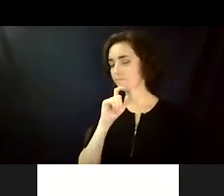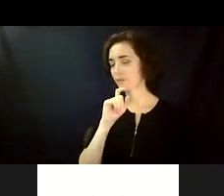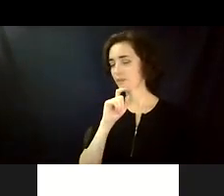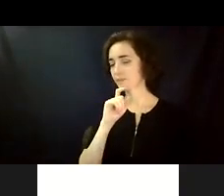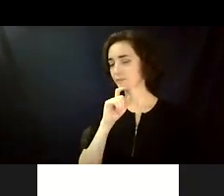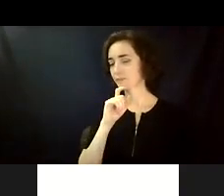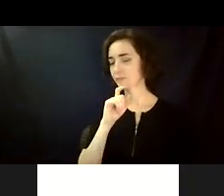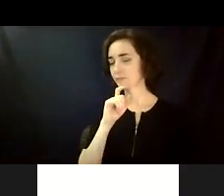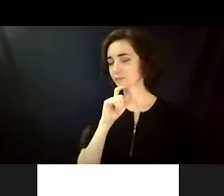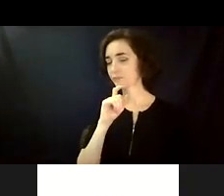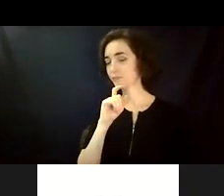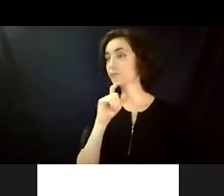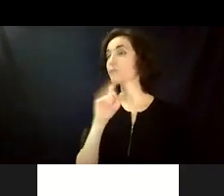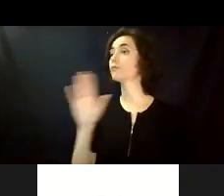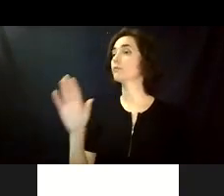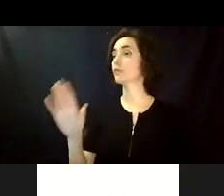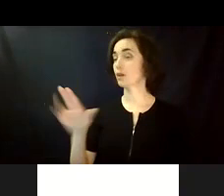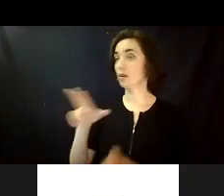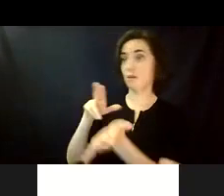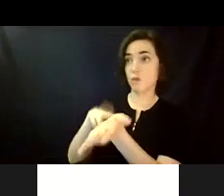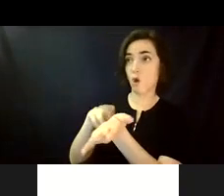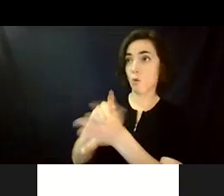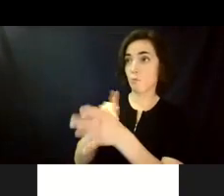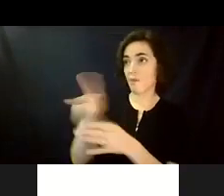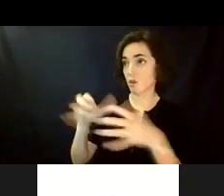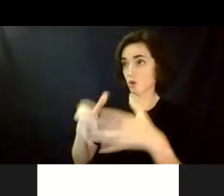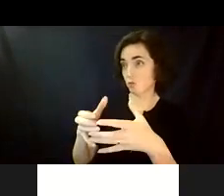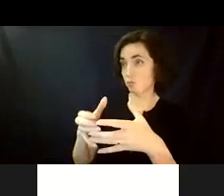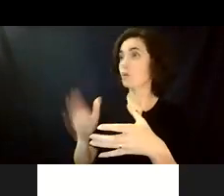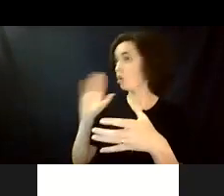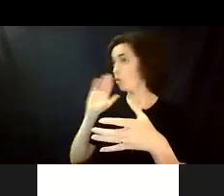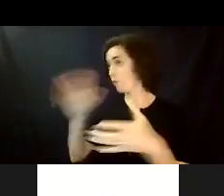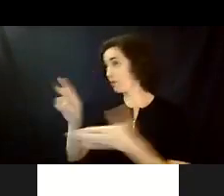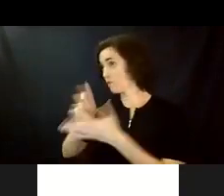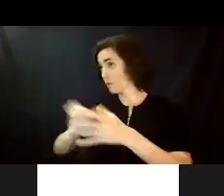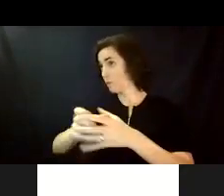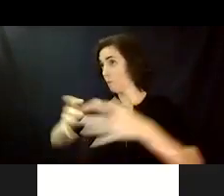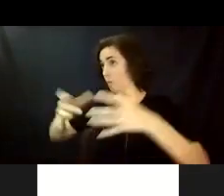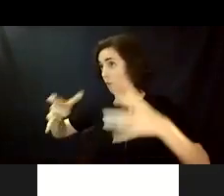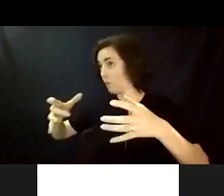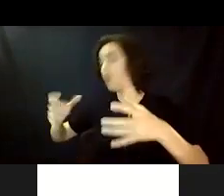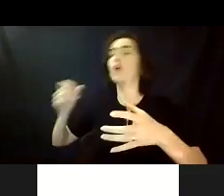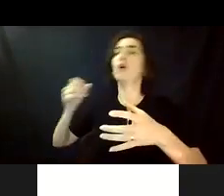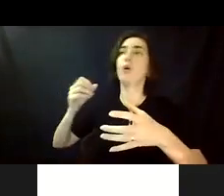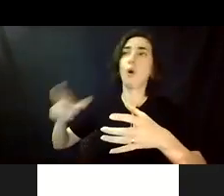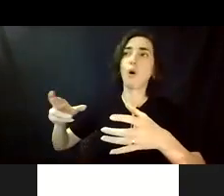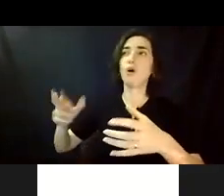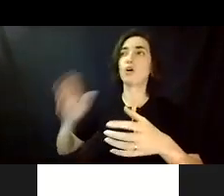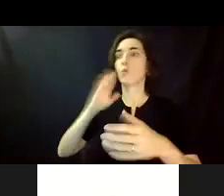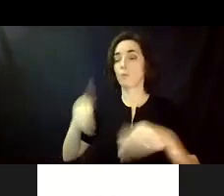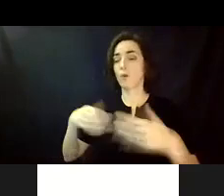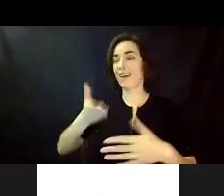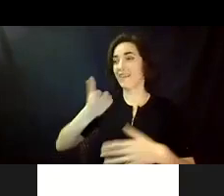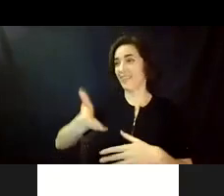the nursing professional or have a COVID-19 testing site set up where testing can be immediately done in